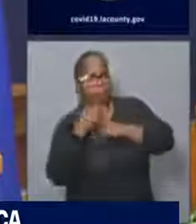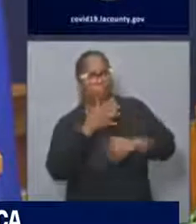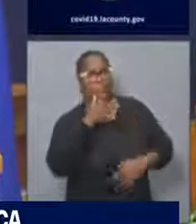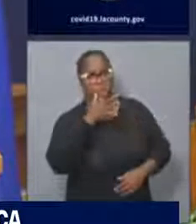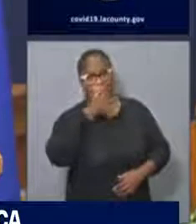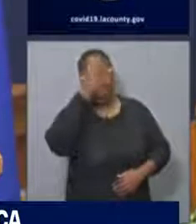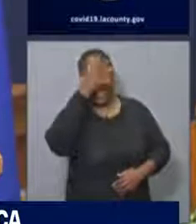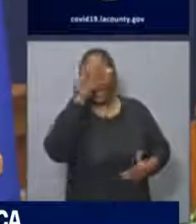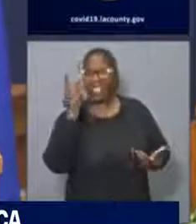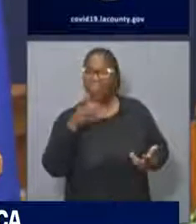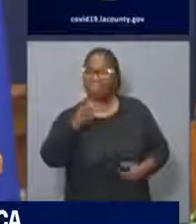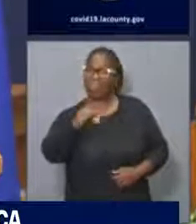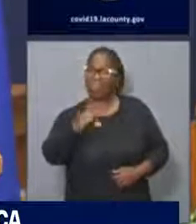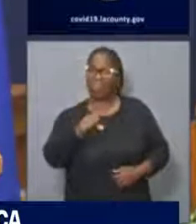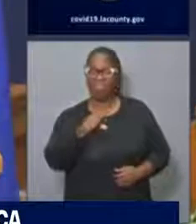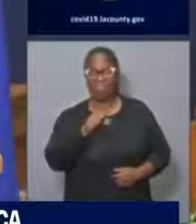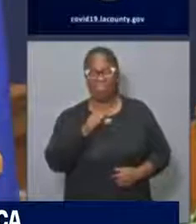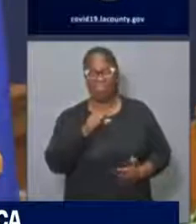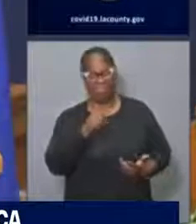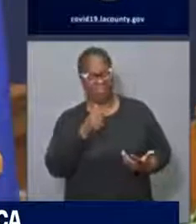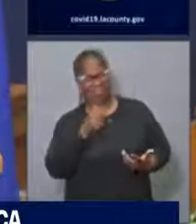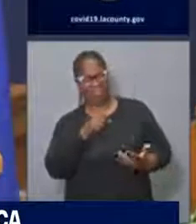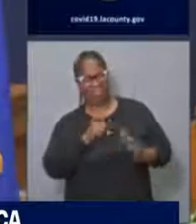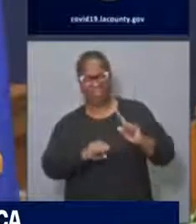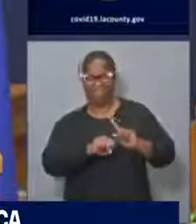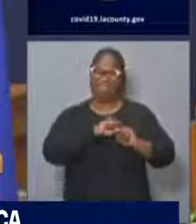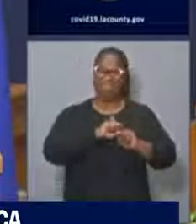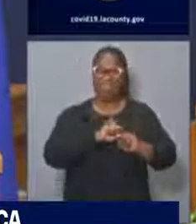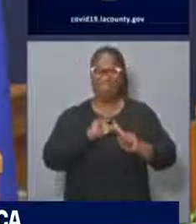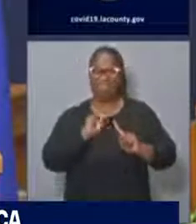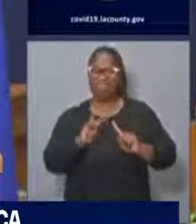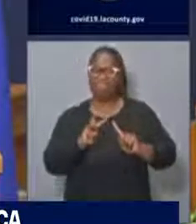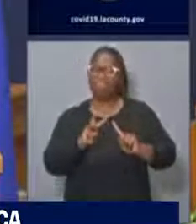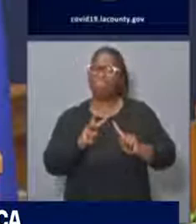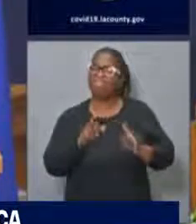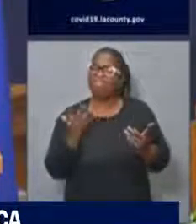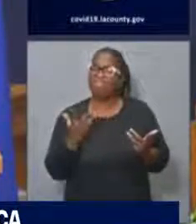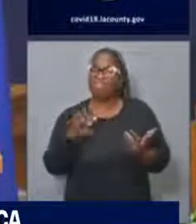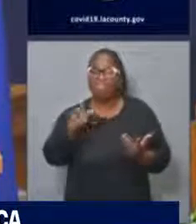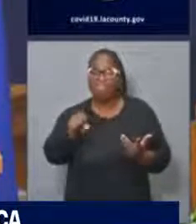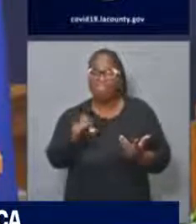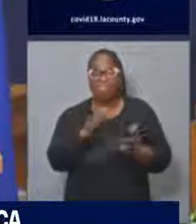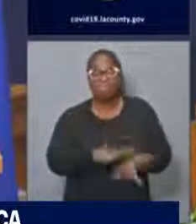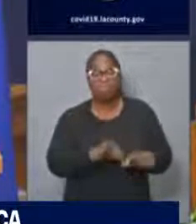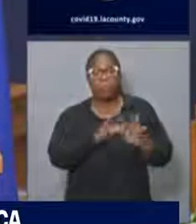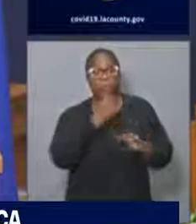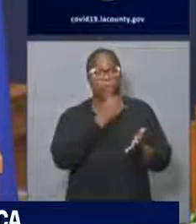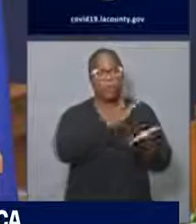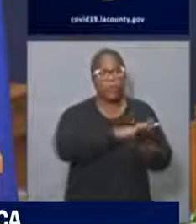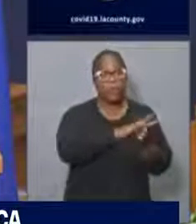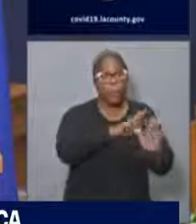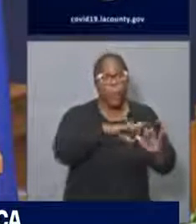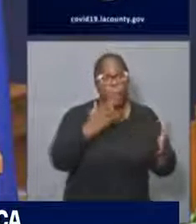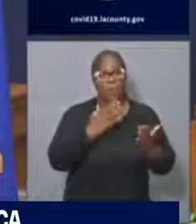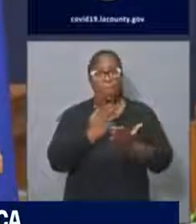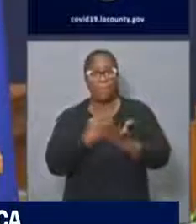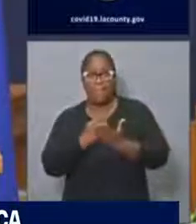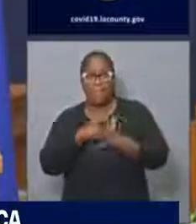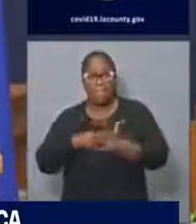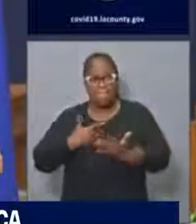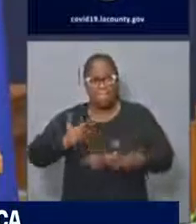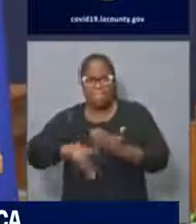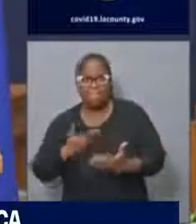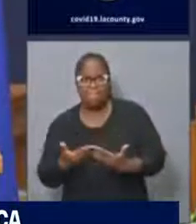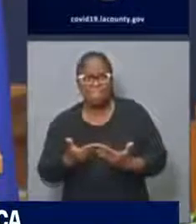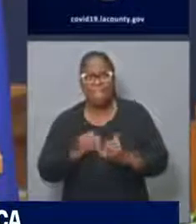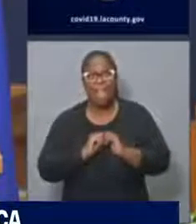sobering reality, but it tells once again that in order for our schools and economy to reopen, we must slow the spread of